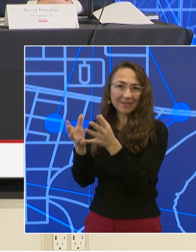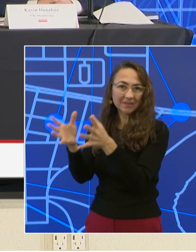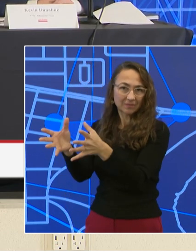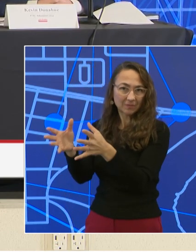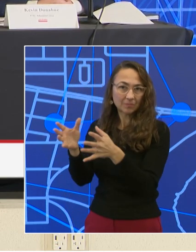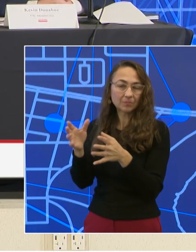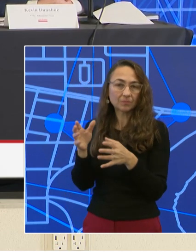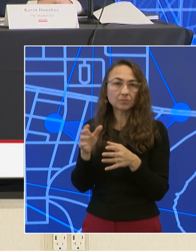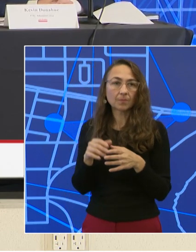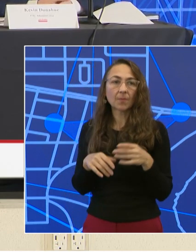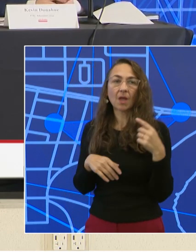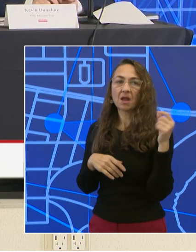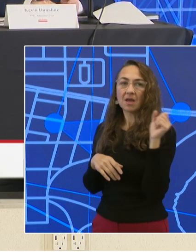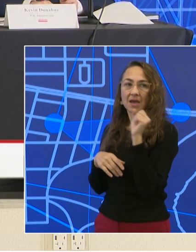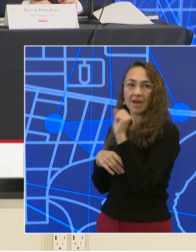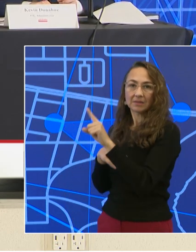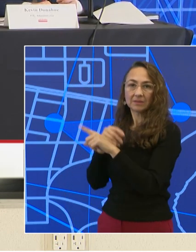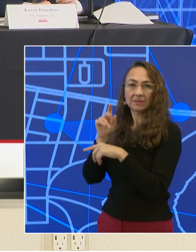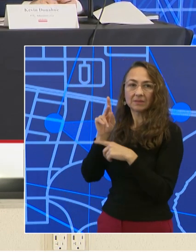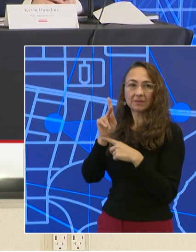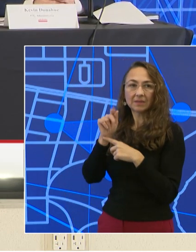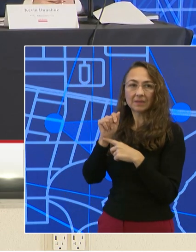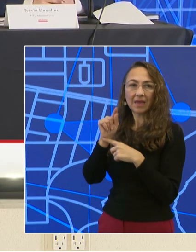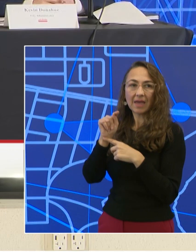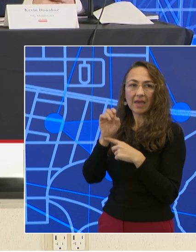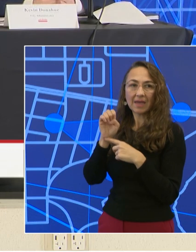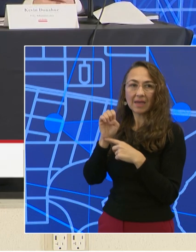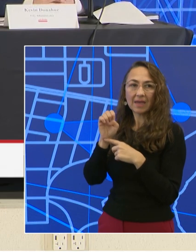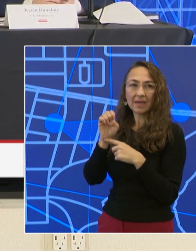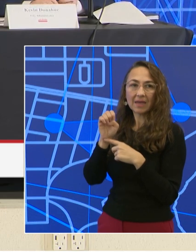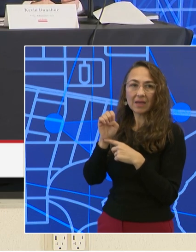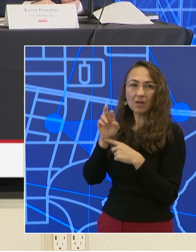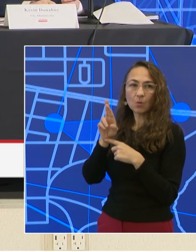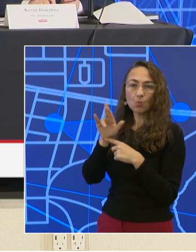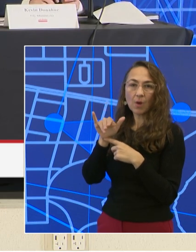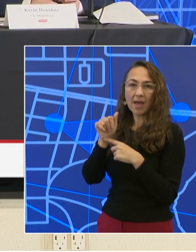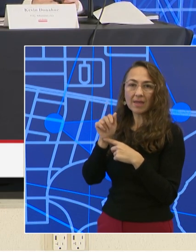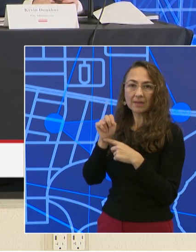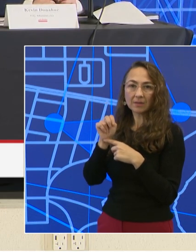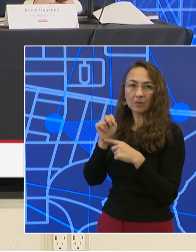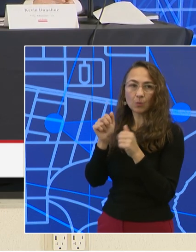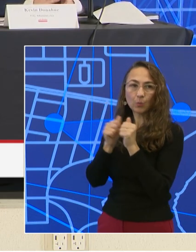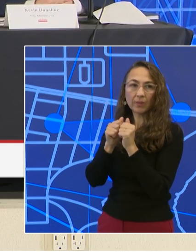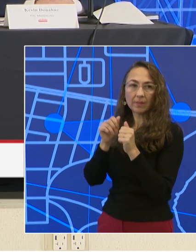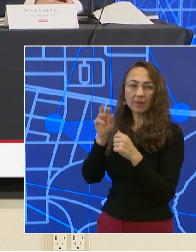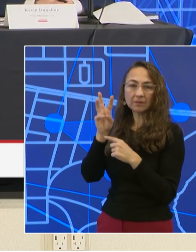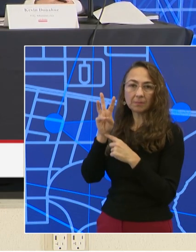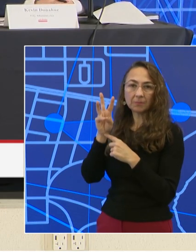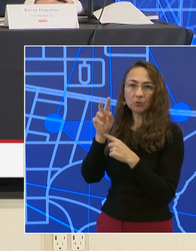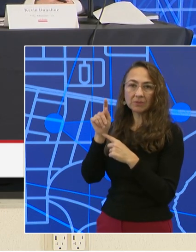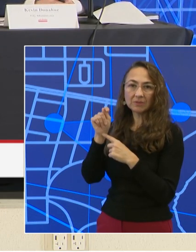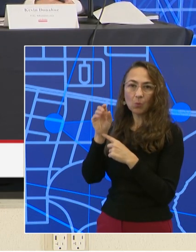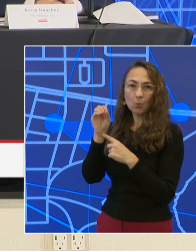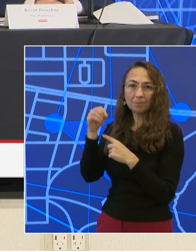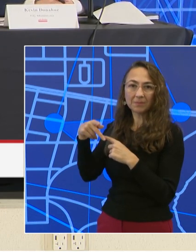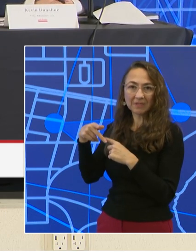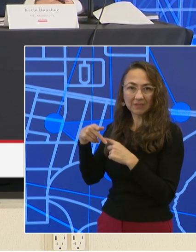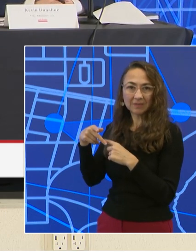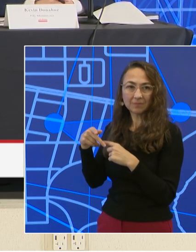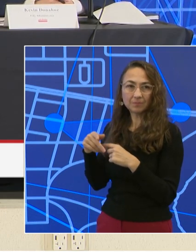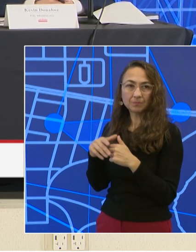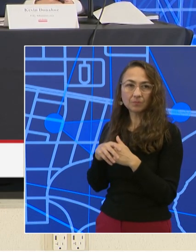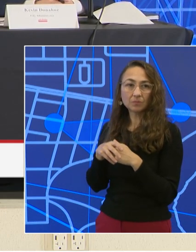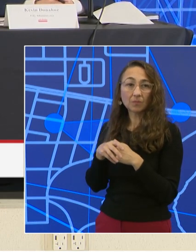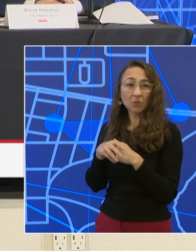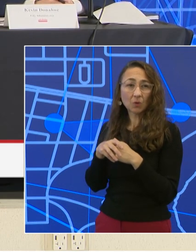this, can you make any kind of correlation or relational conclusion to